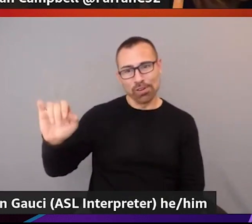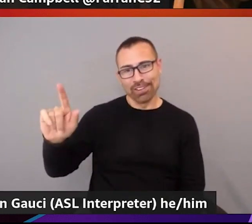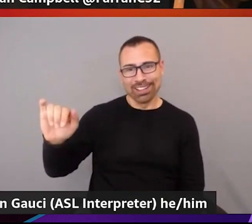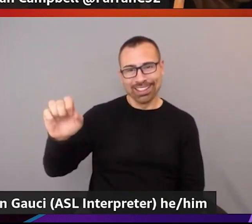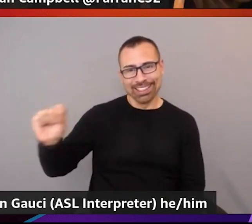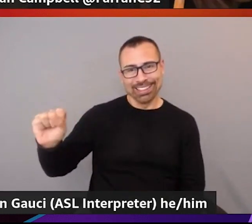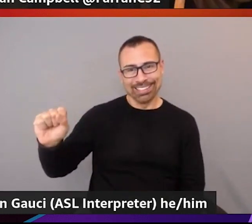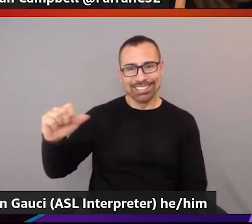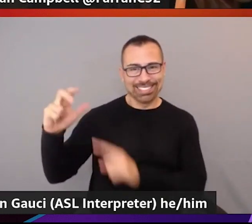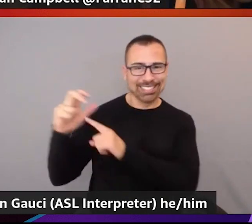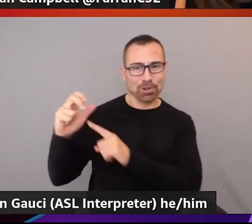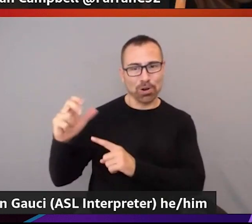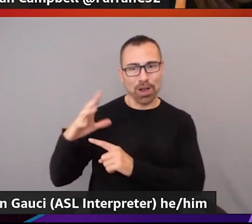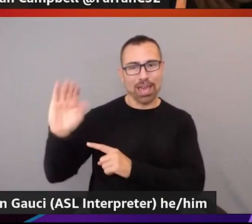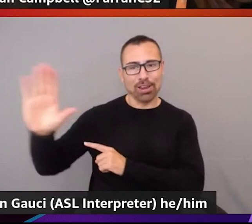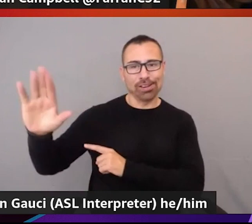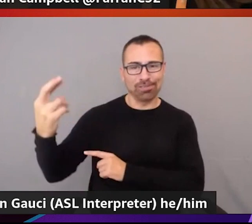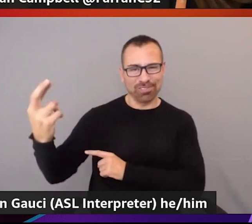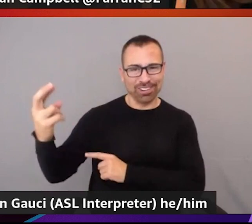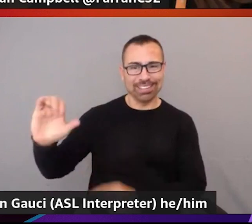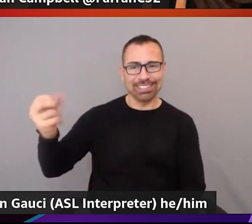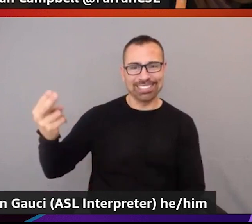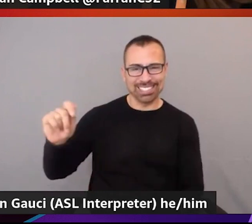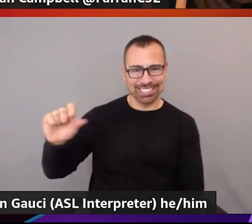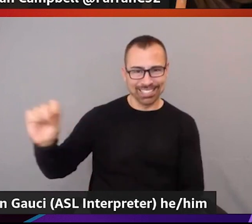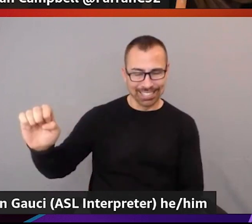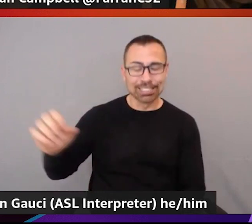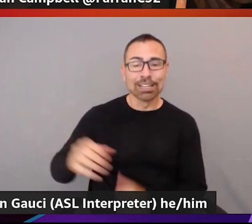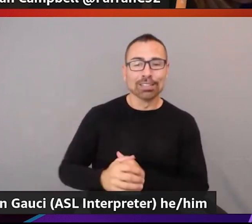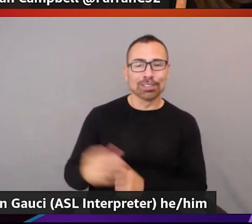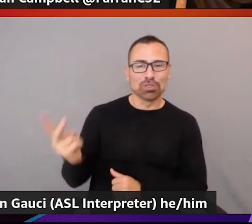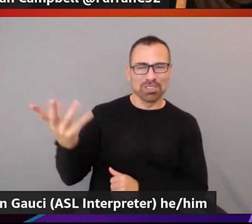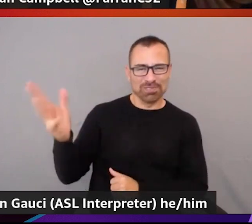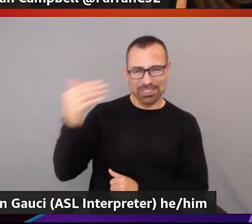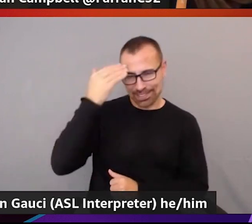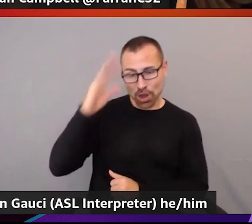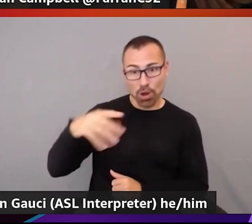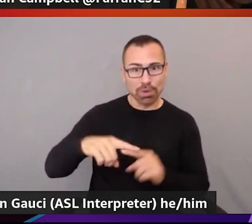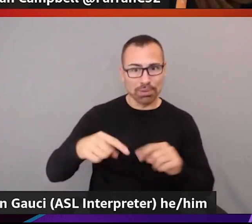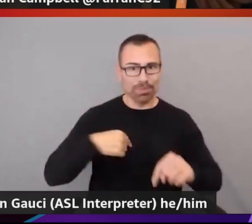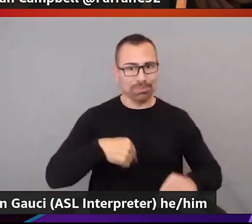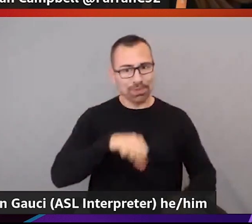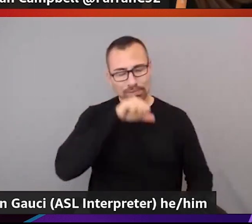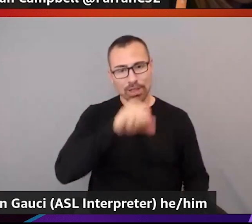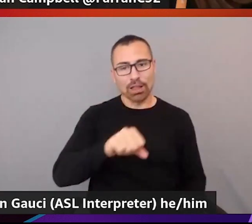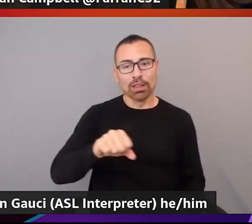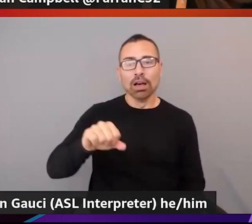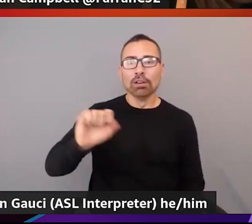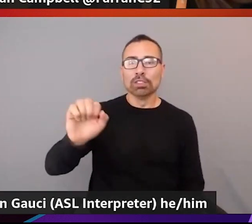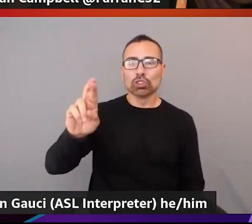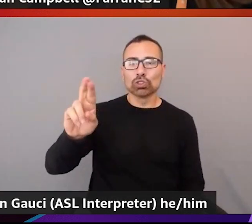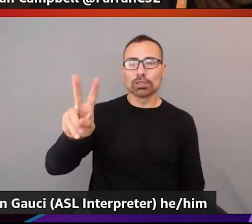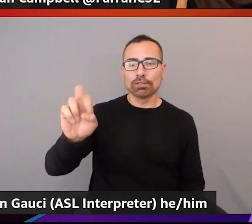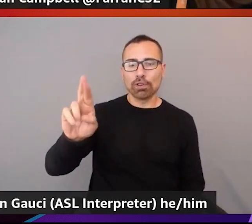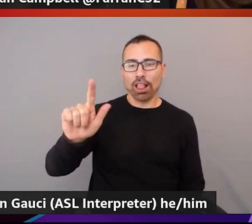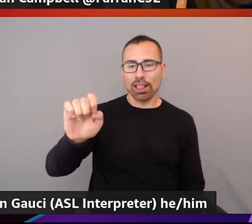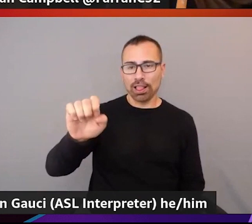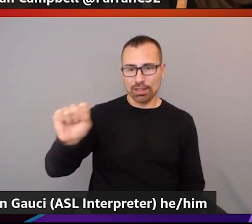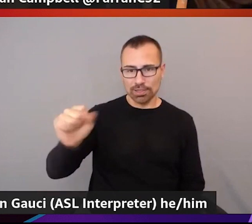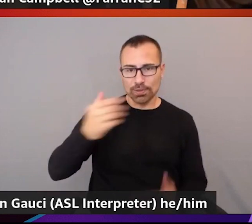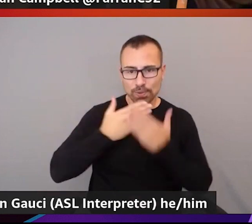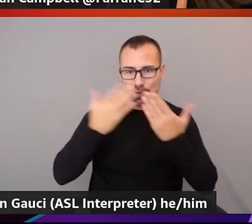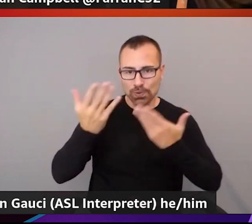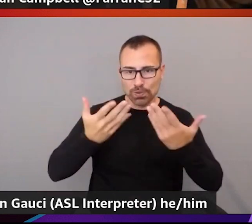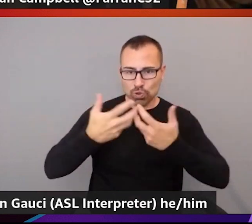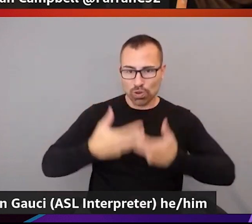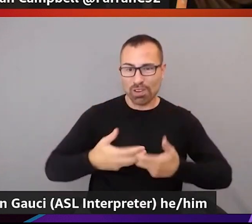her buddy, and big serverless fan. But that's a big shift for a development team. Did you